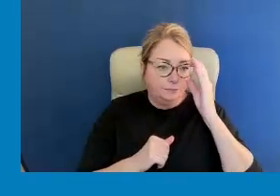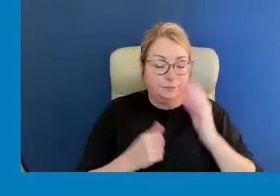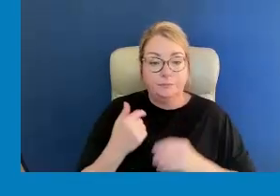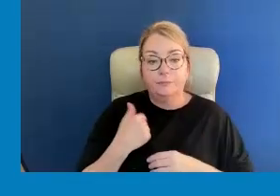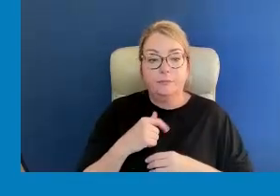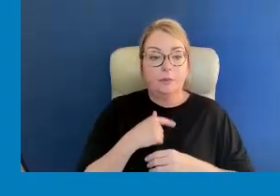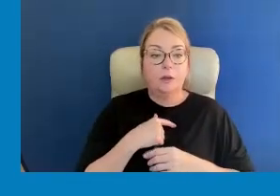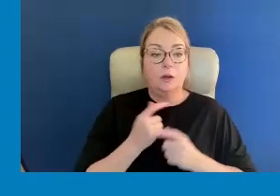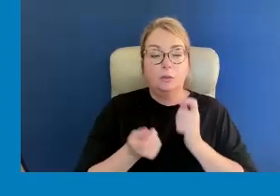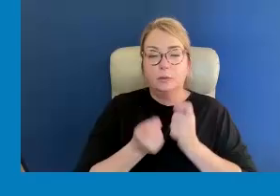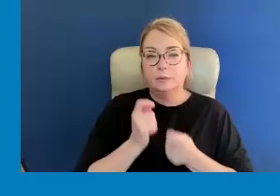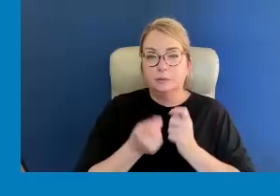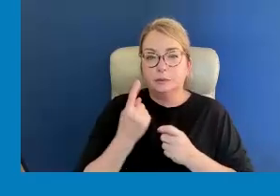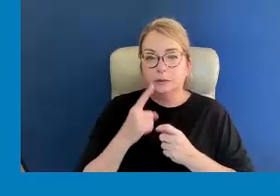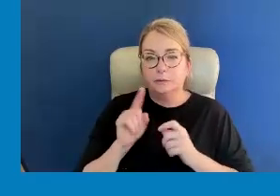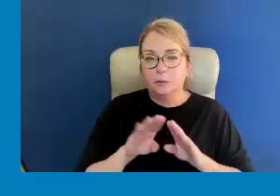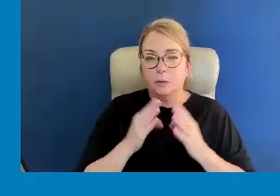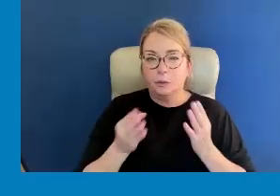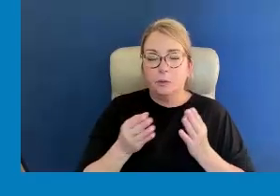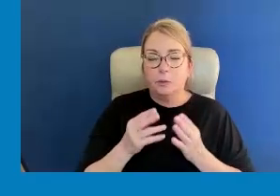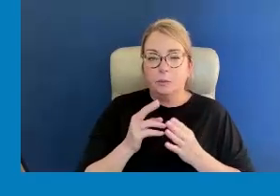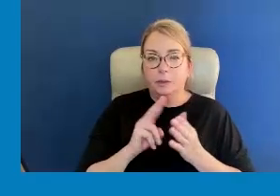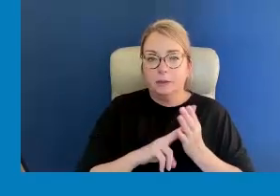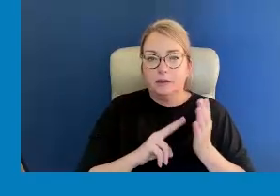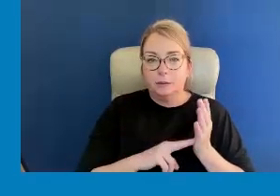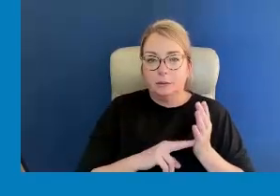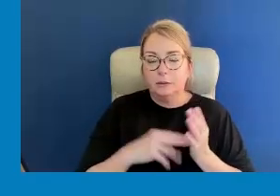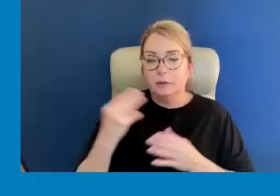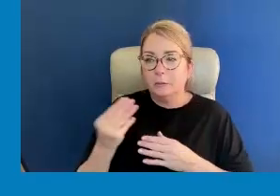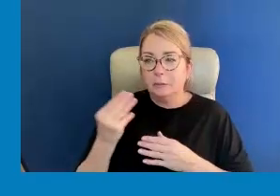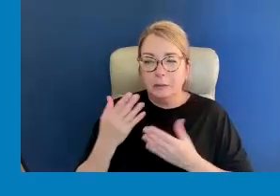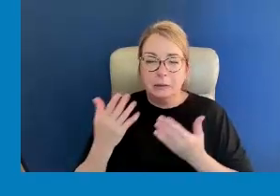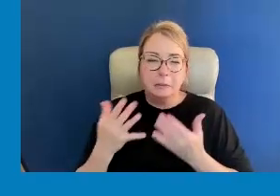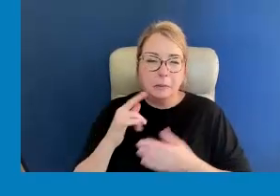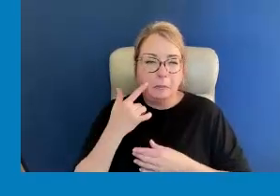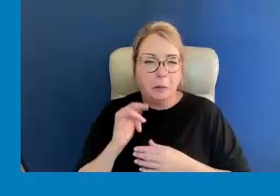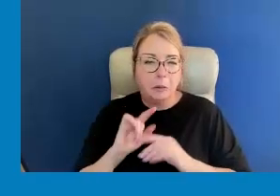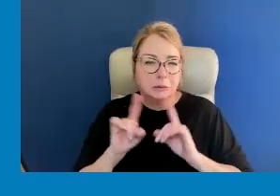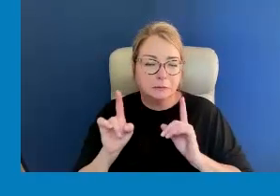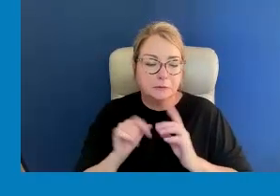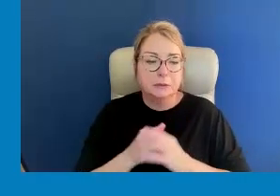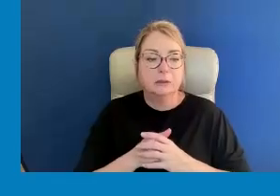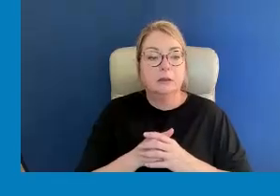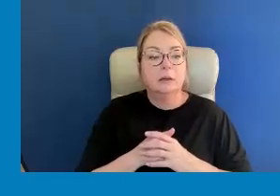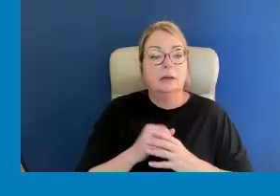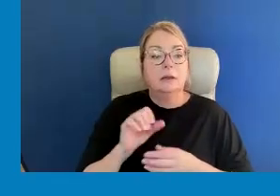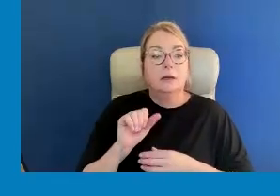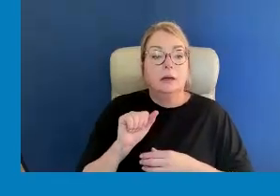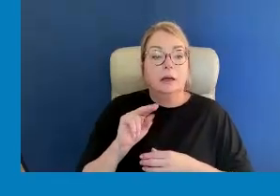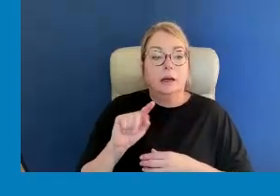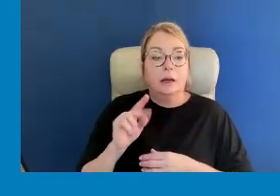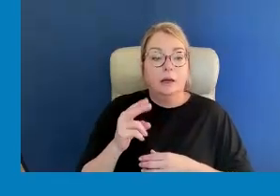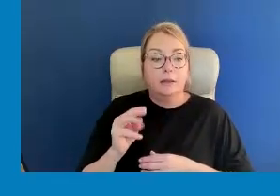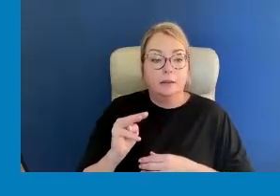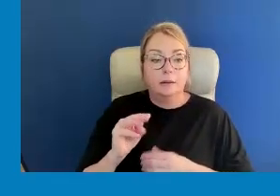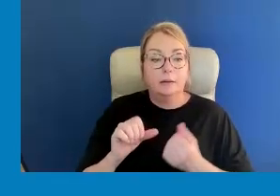are adjusting it for open enrollment. So come Monday, it's going to look a little bit different. There's also the Anthem CISC website.